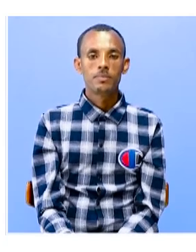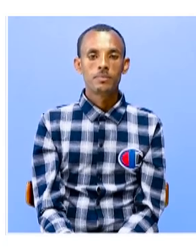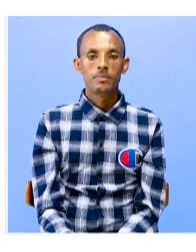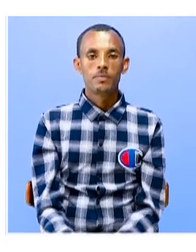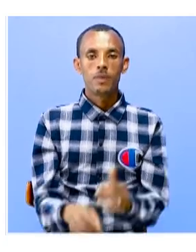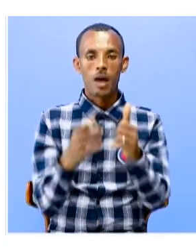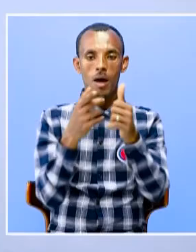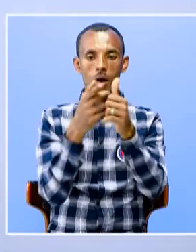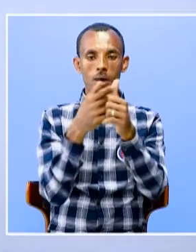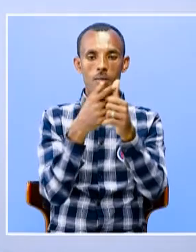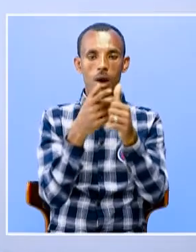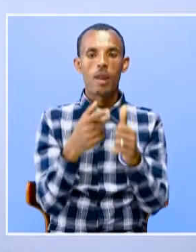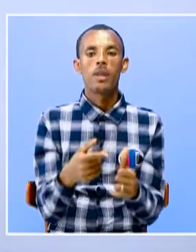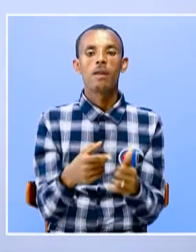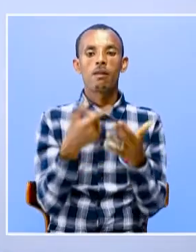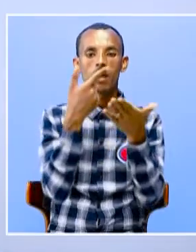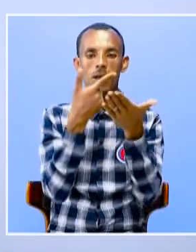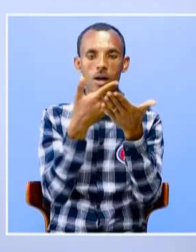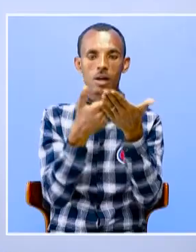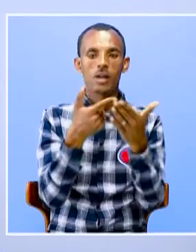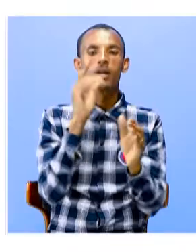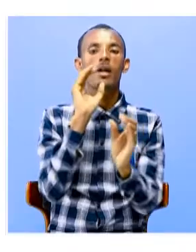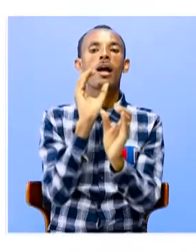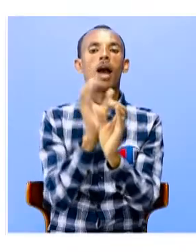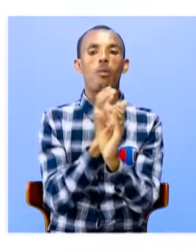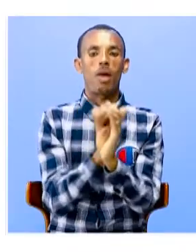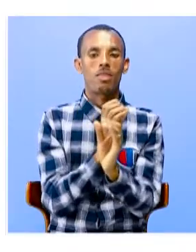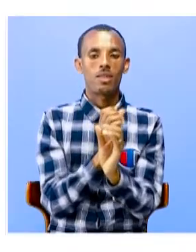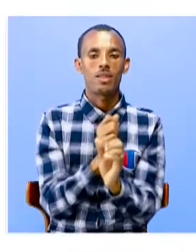1. Okay, here calculate